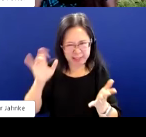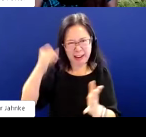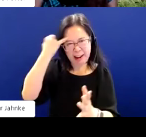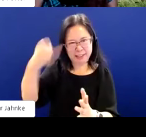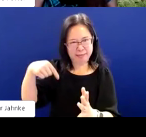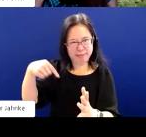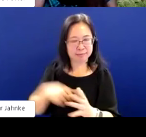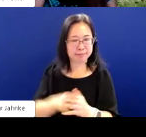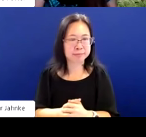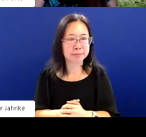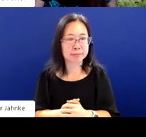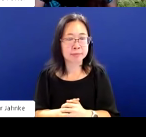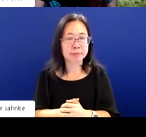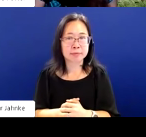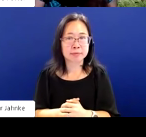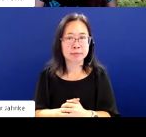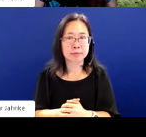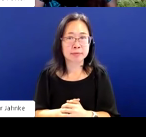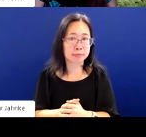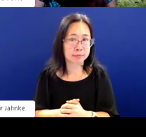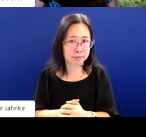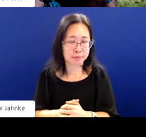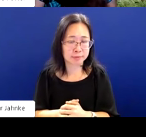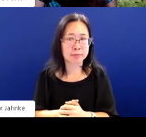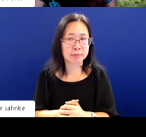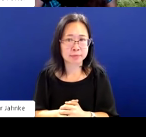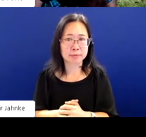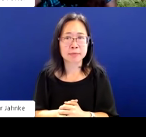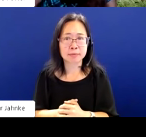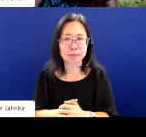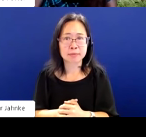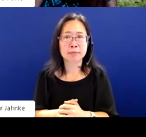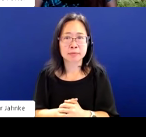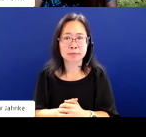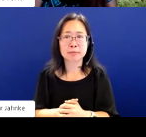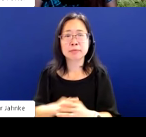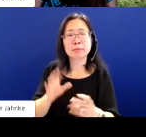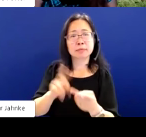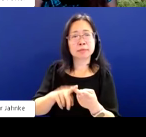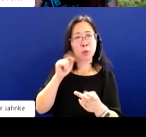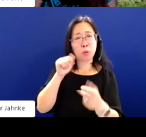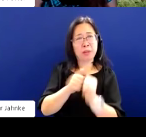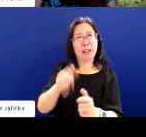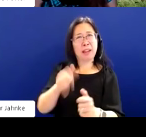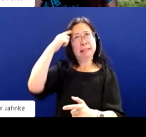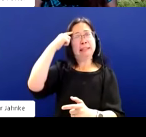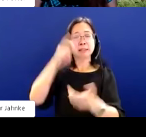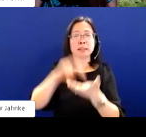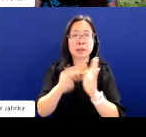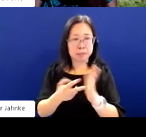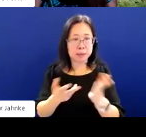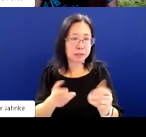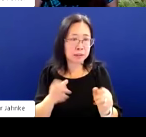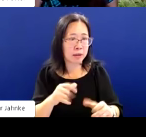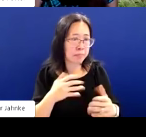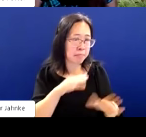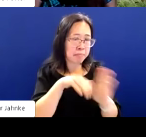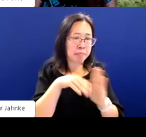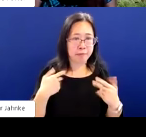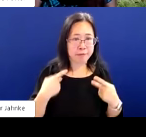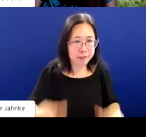As a result of this and maybe other things, poor physical and cognitive health can result. People